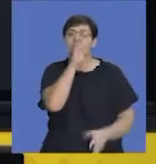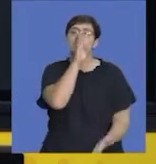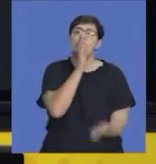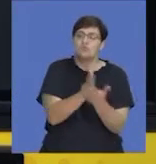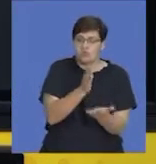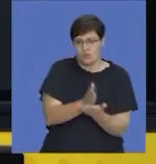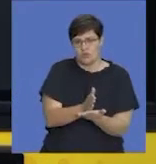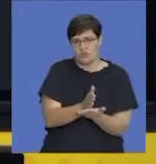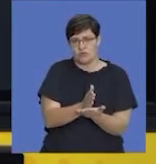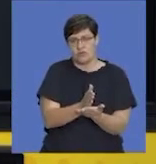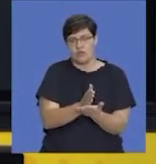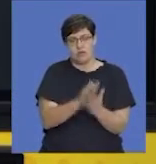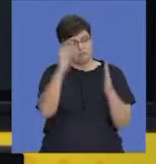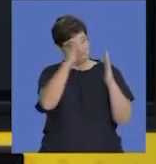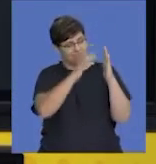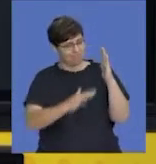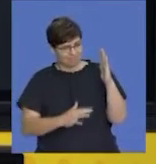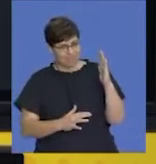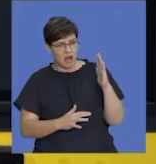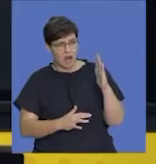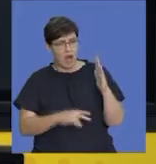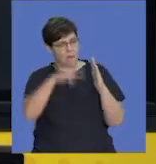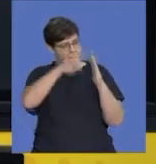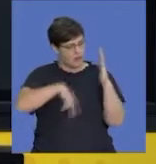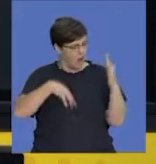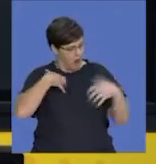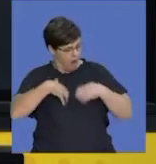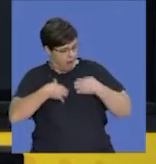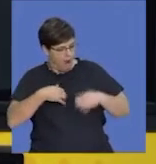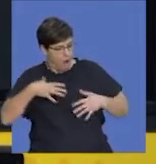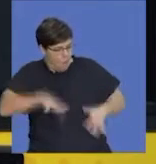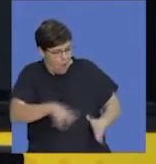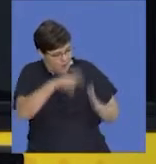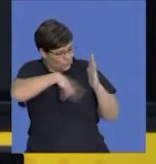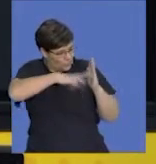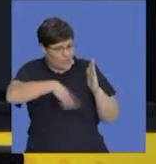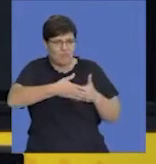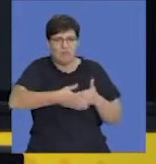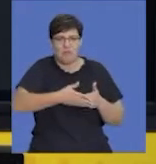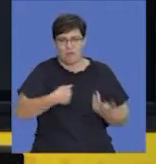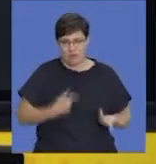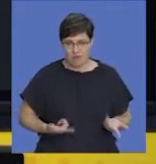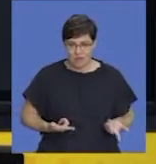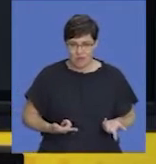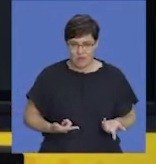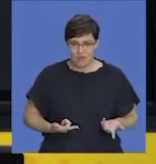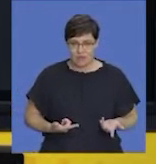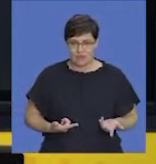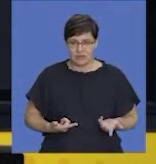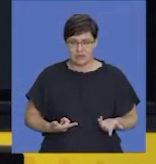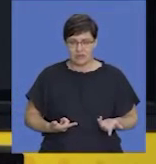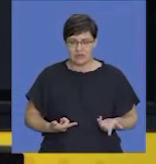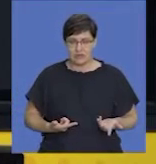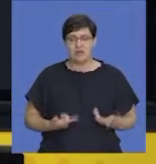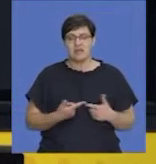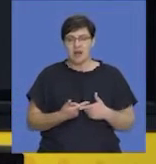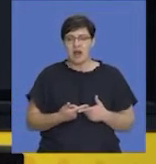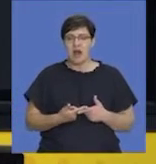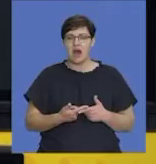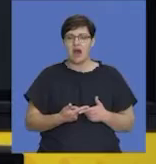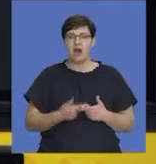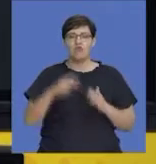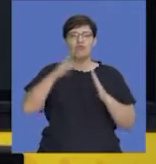ensure that you write a piece that keeps the reader entertained and obviously you know, the reader must